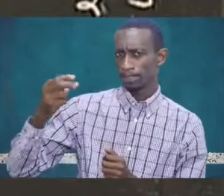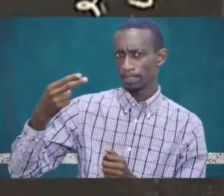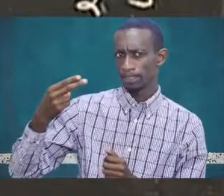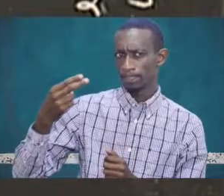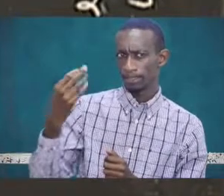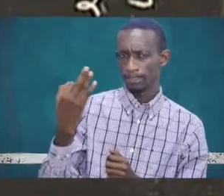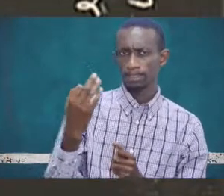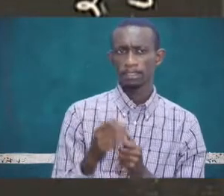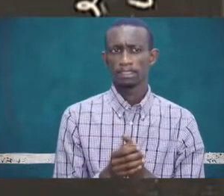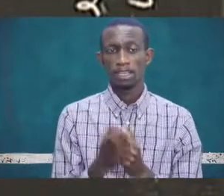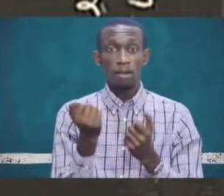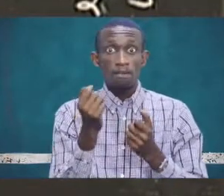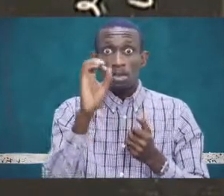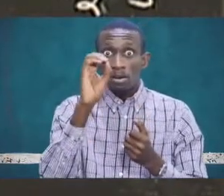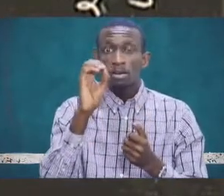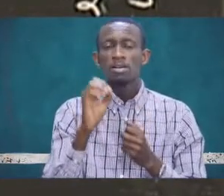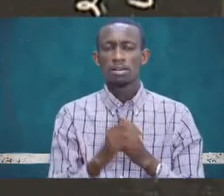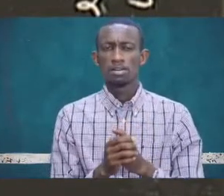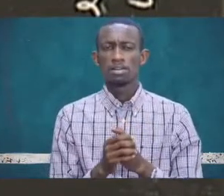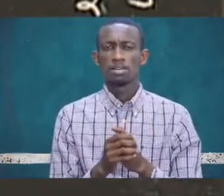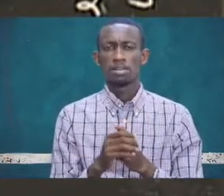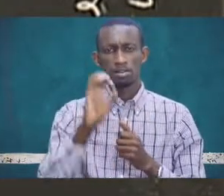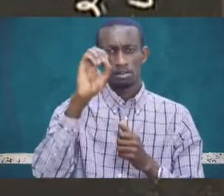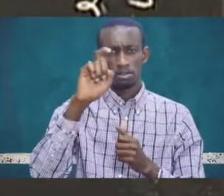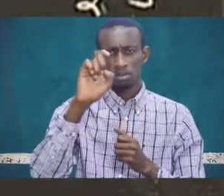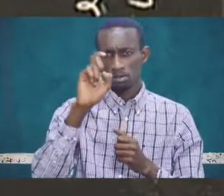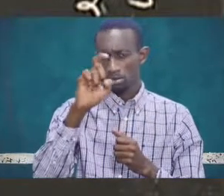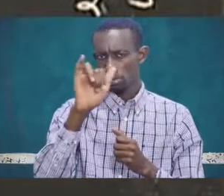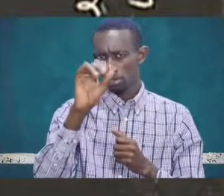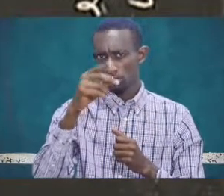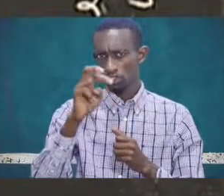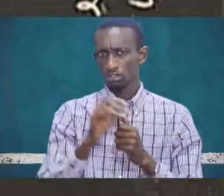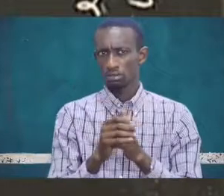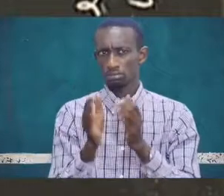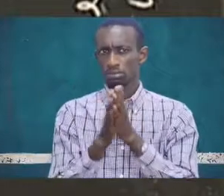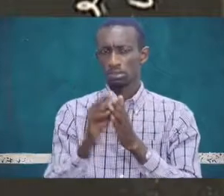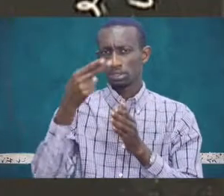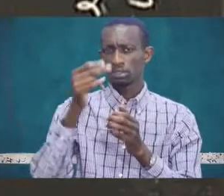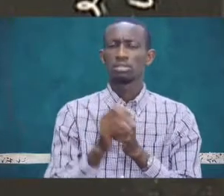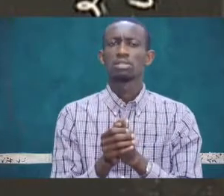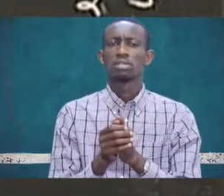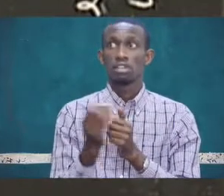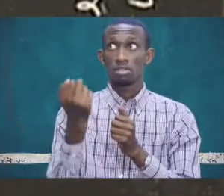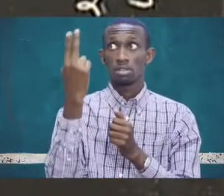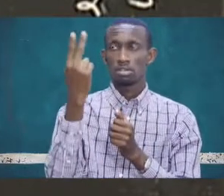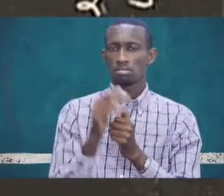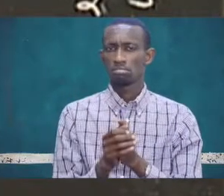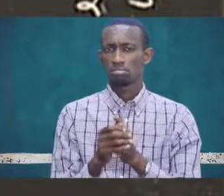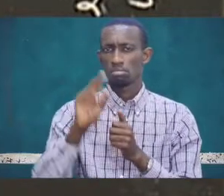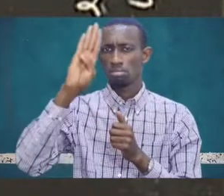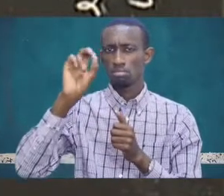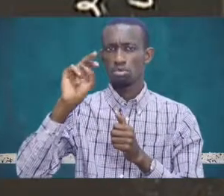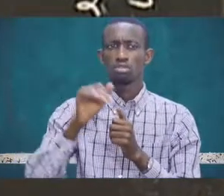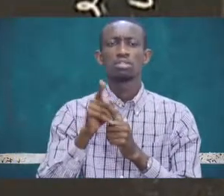CH3, you have oxygen and hydrogen. Remember, here we have a double bond here. Then we have OH, and then we